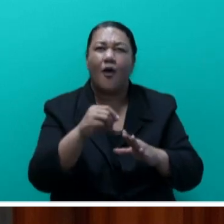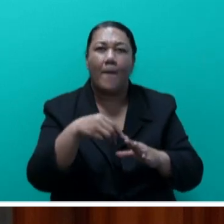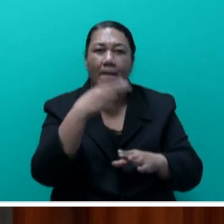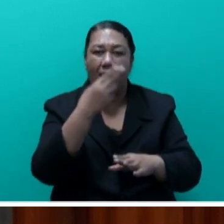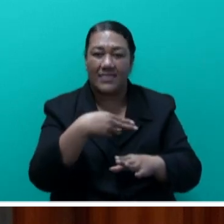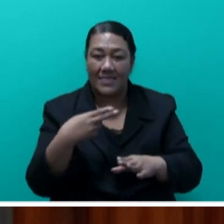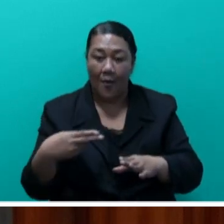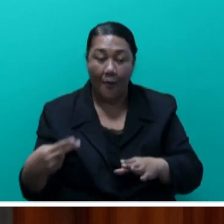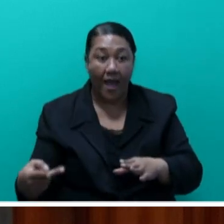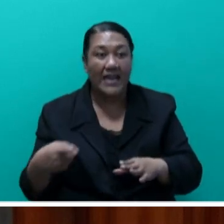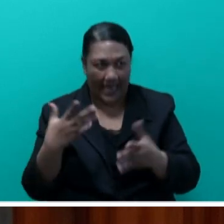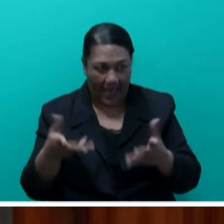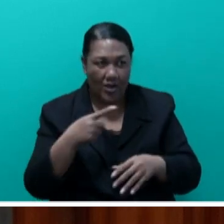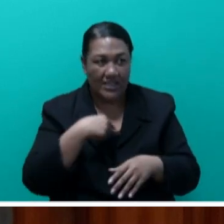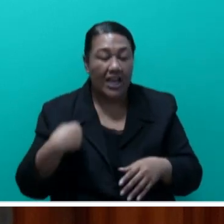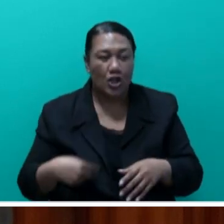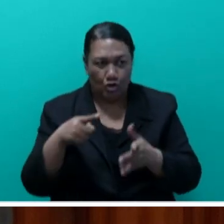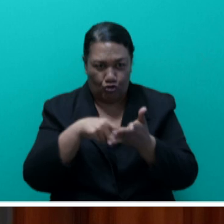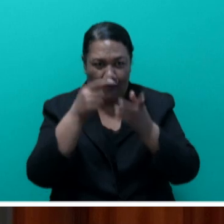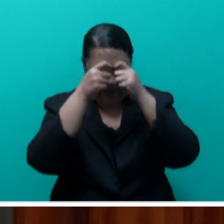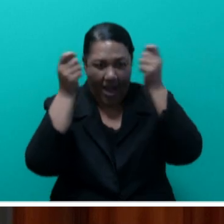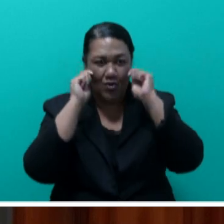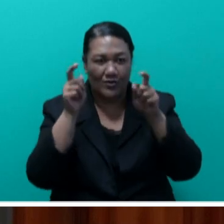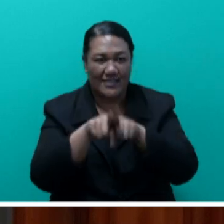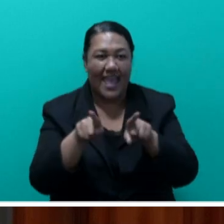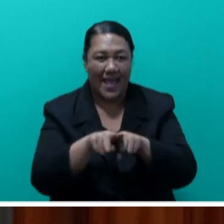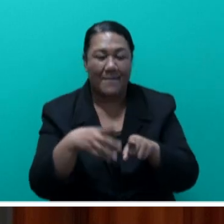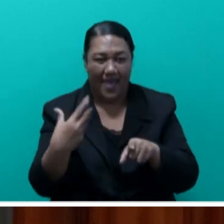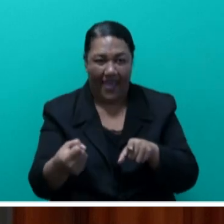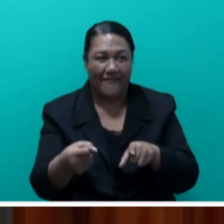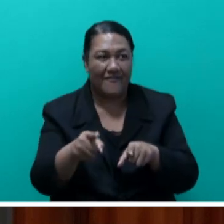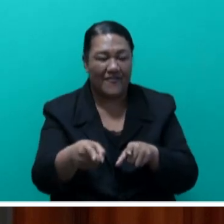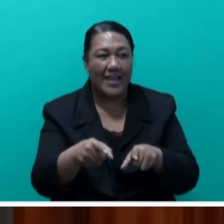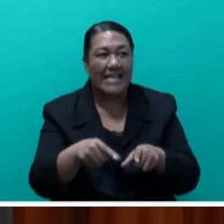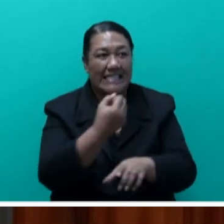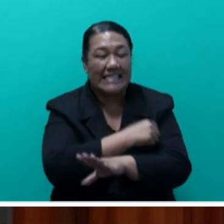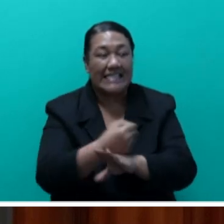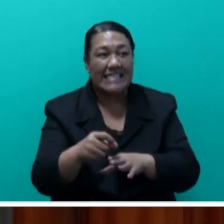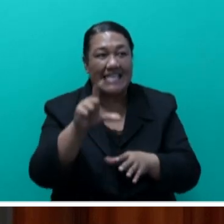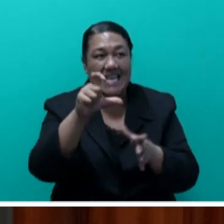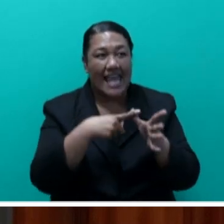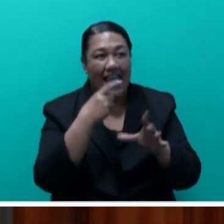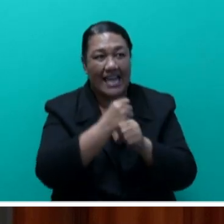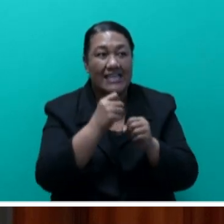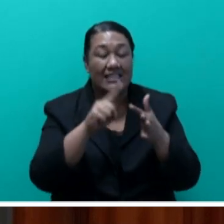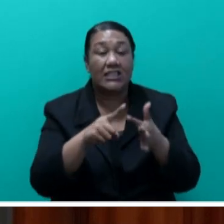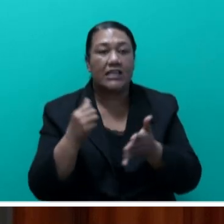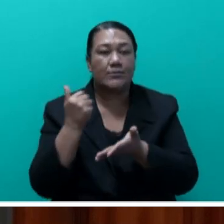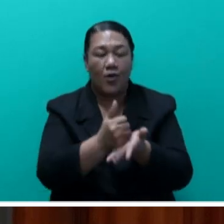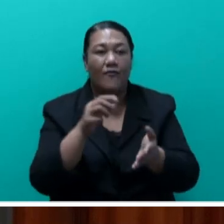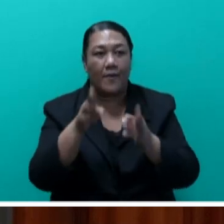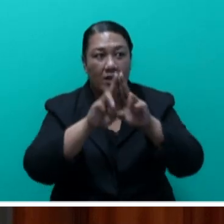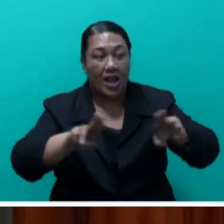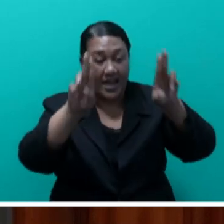China. The government of Tuvalu also conducted fry collection and sea cage trials with support from the United Nations Food and